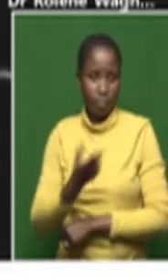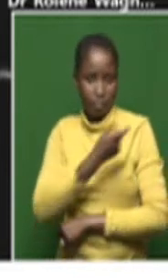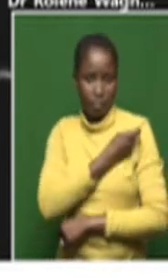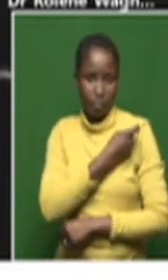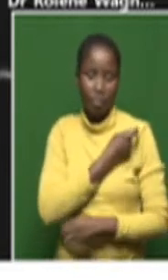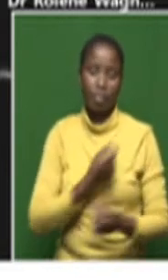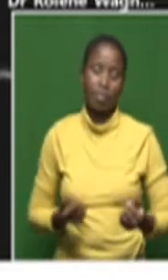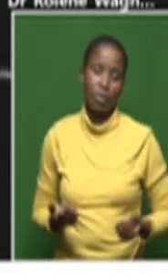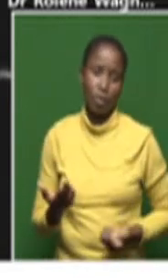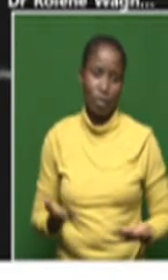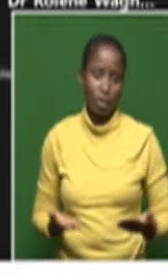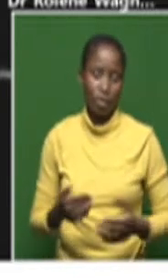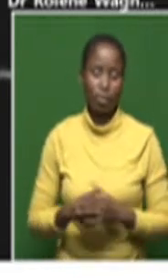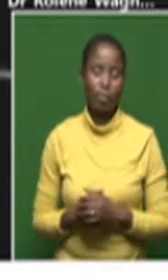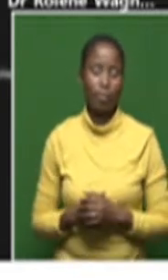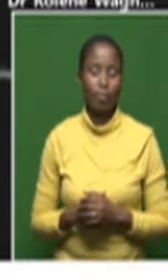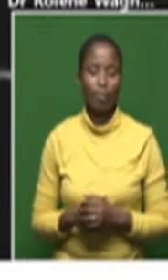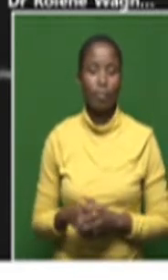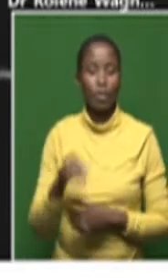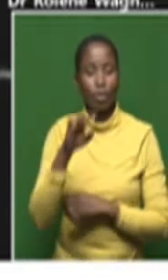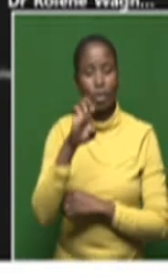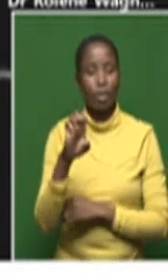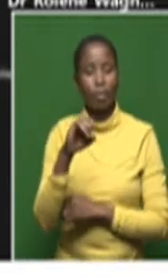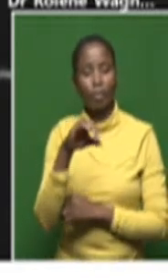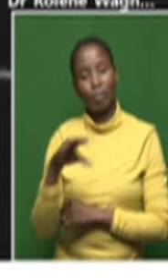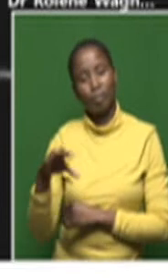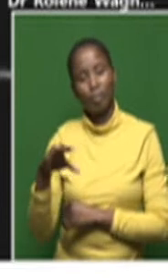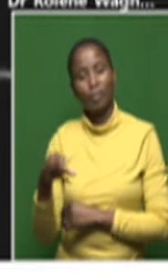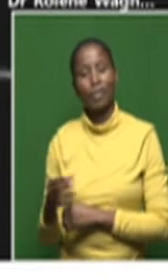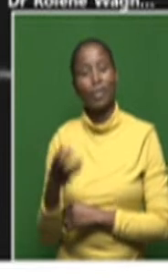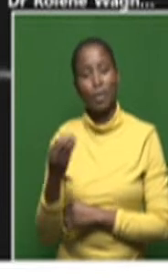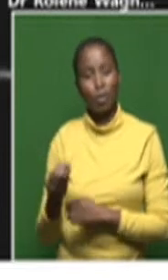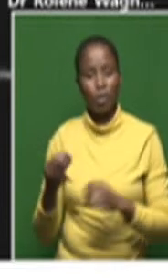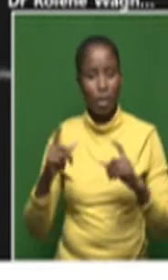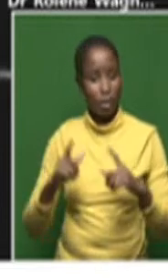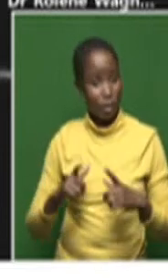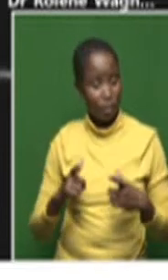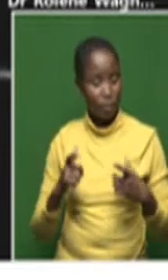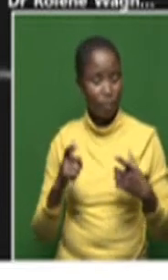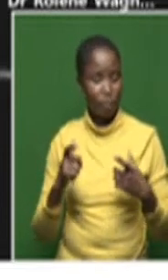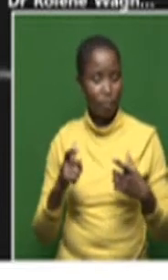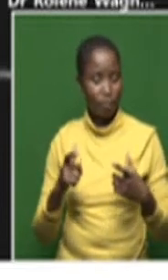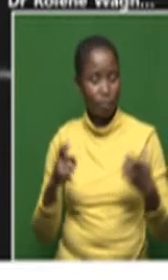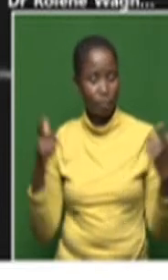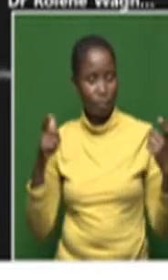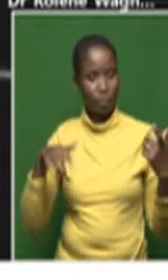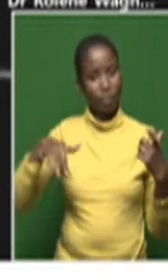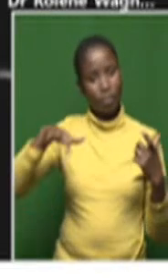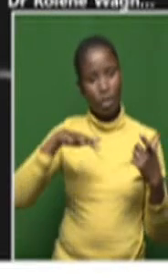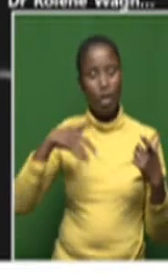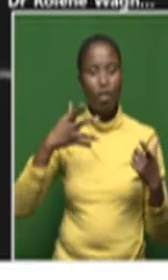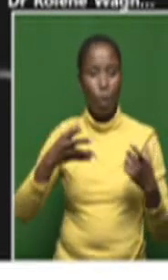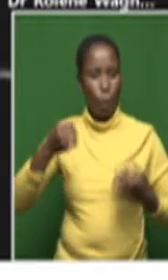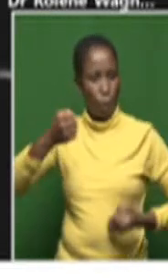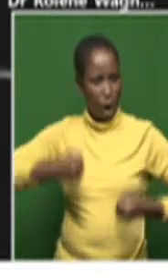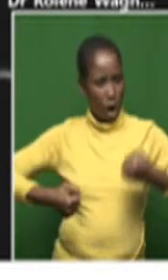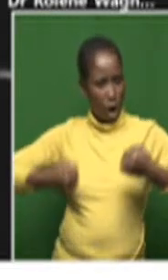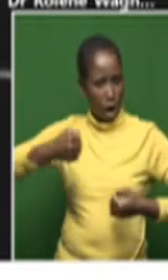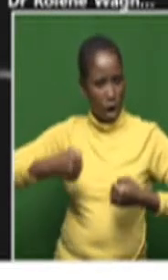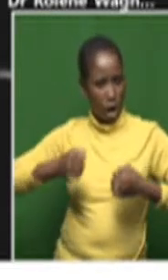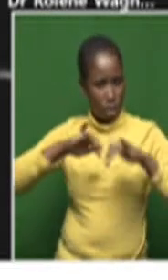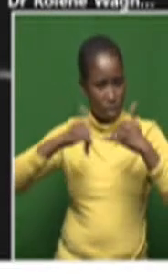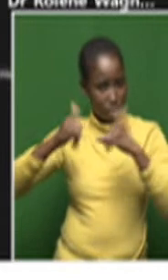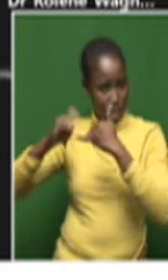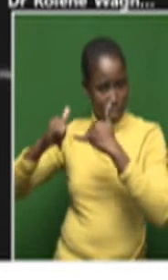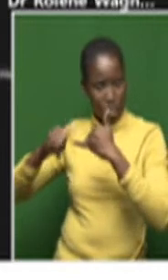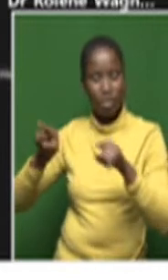The Eastern Cape, as you're aware, has got a huge industry in the car manufacturing industry, and they've all